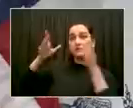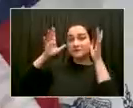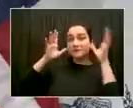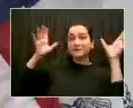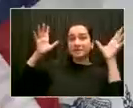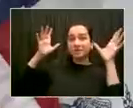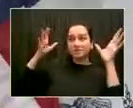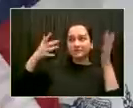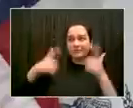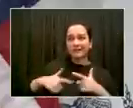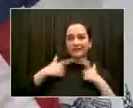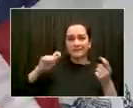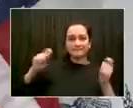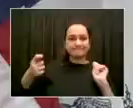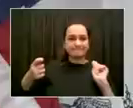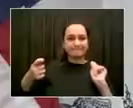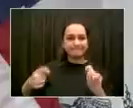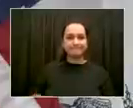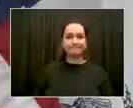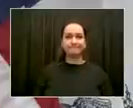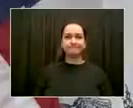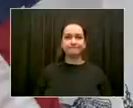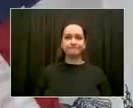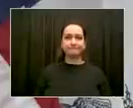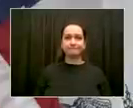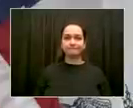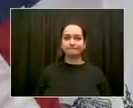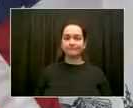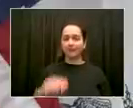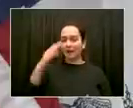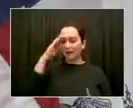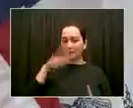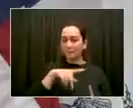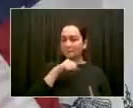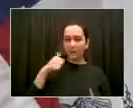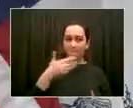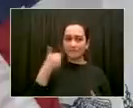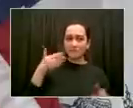year. Go ahead. Next is Ravane from the city.